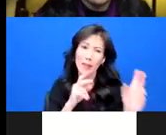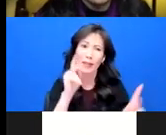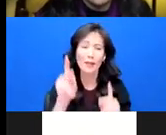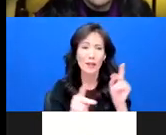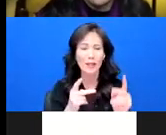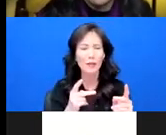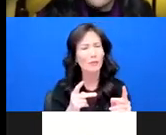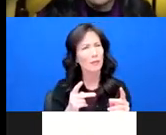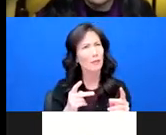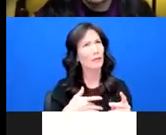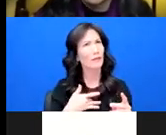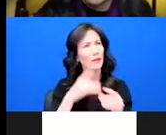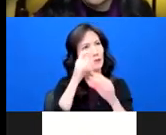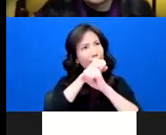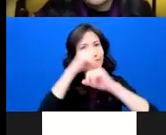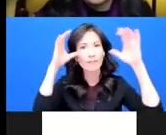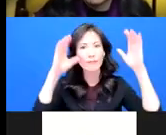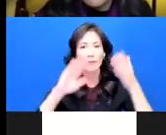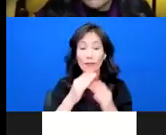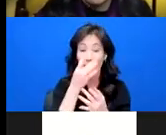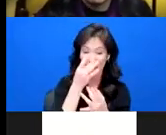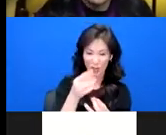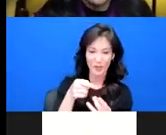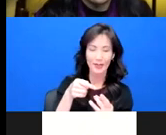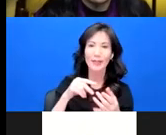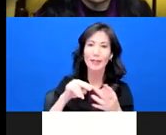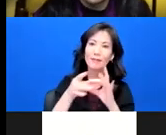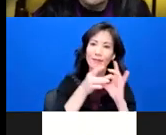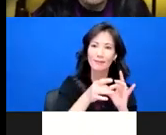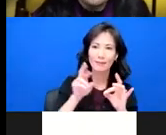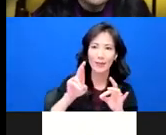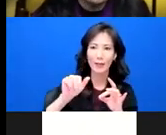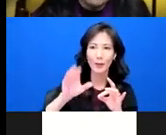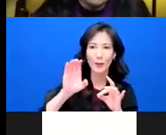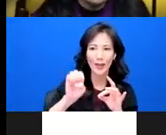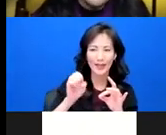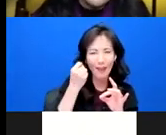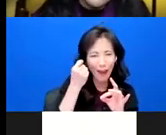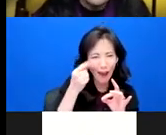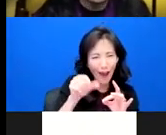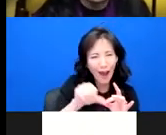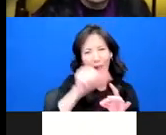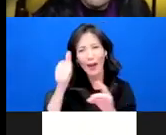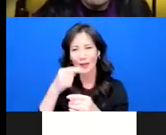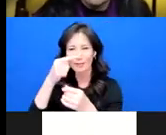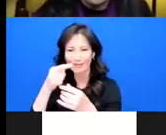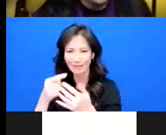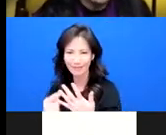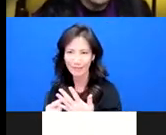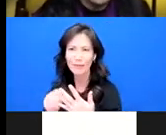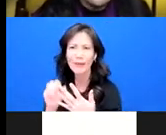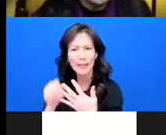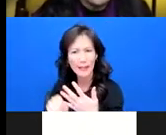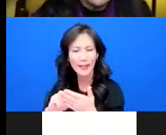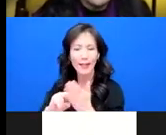community of interest. And so we have a slide that will help people think through additional things beyond race that can bond their